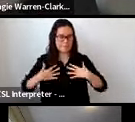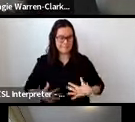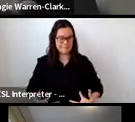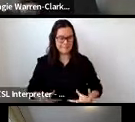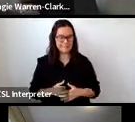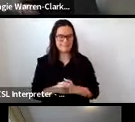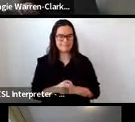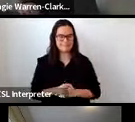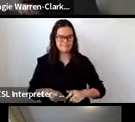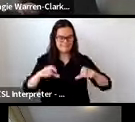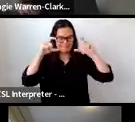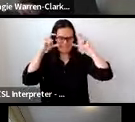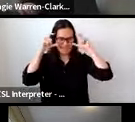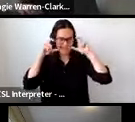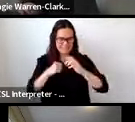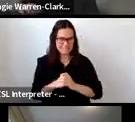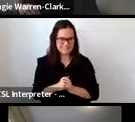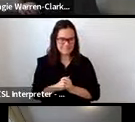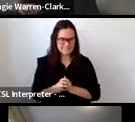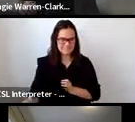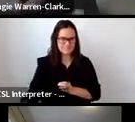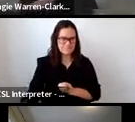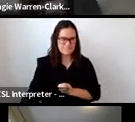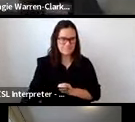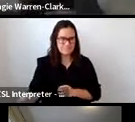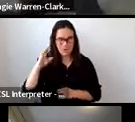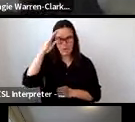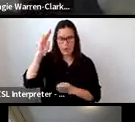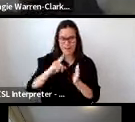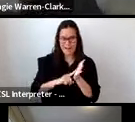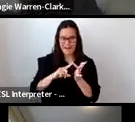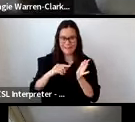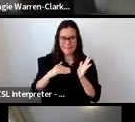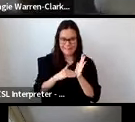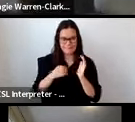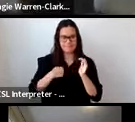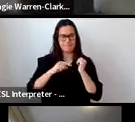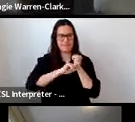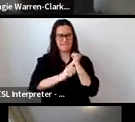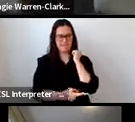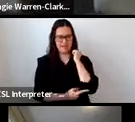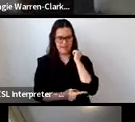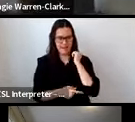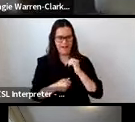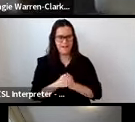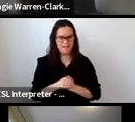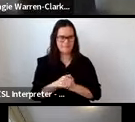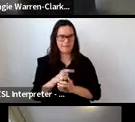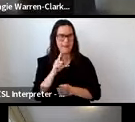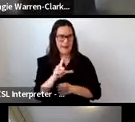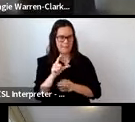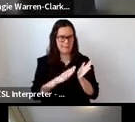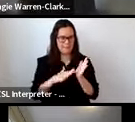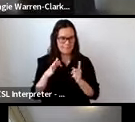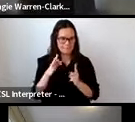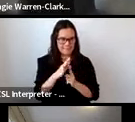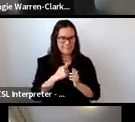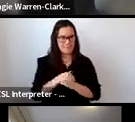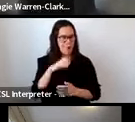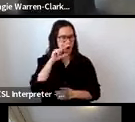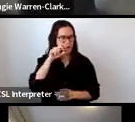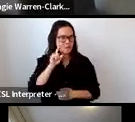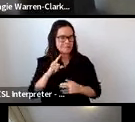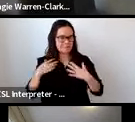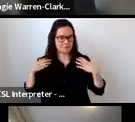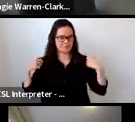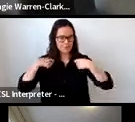Kia ora koutou, I'm Liz Craig, Labour List MP based down in Invercargill, and I've got blonde curly hair and I'm wearing an apricot jacket and a white